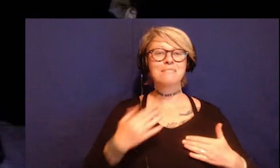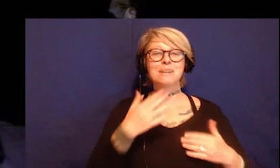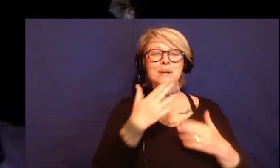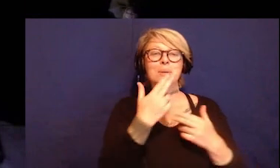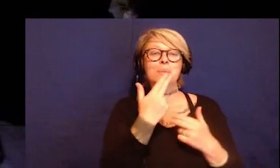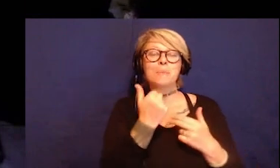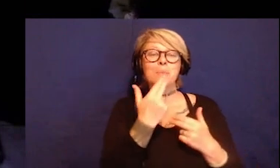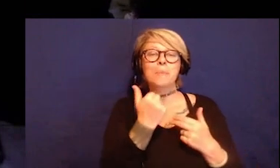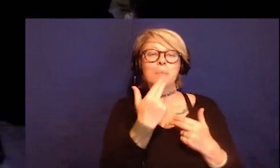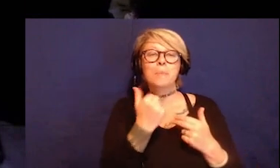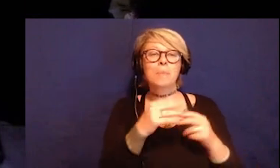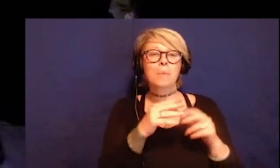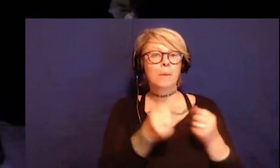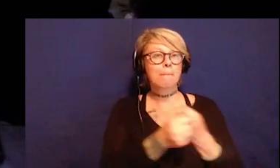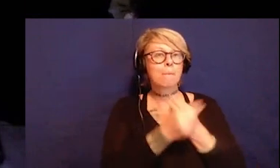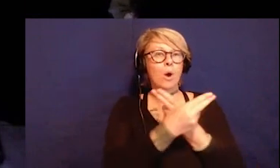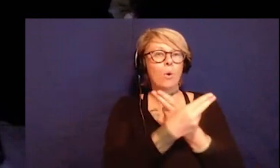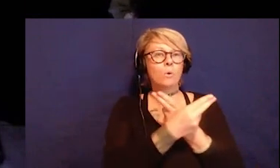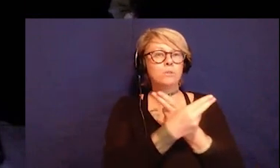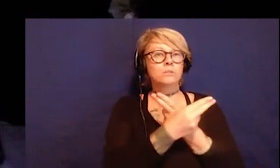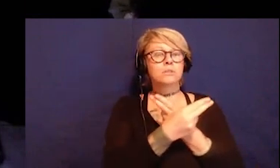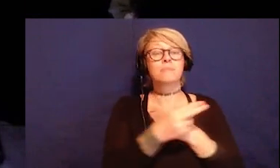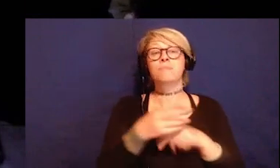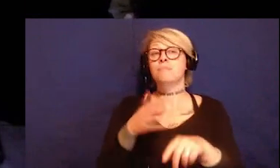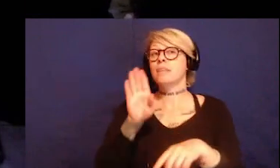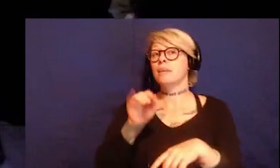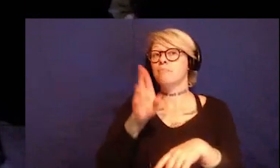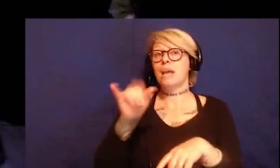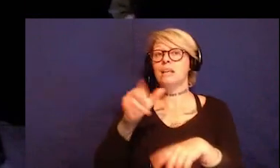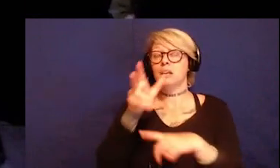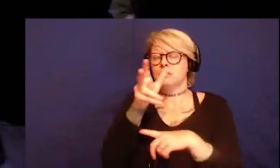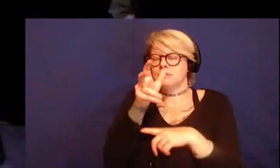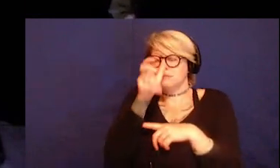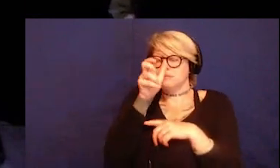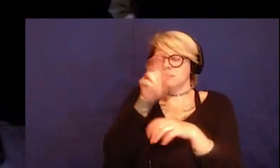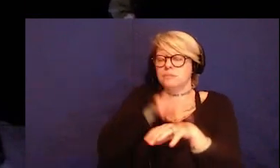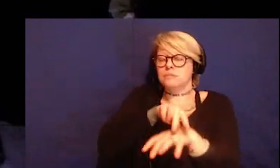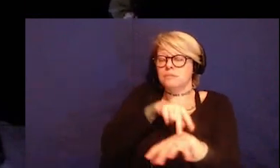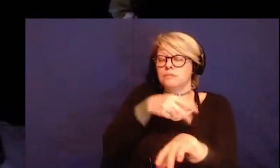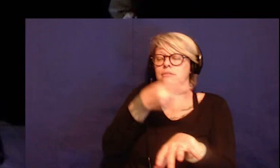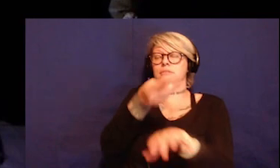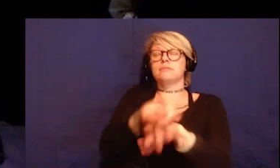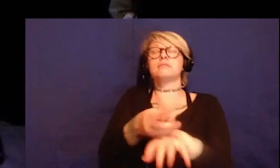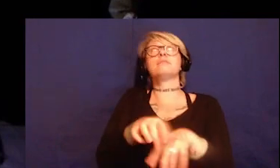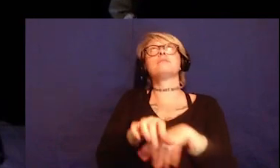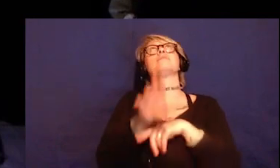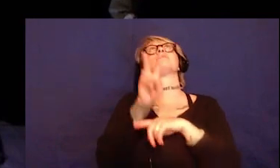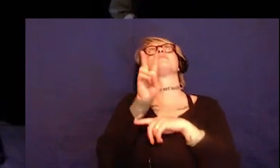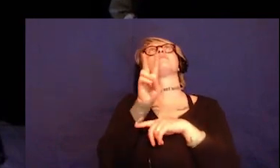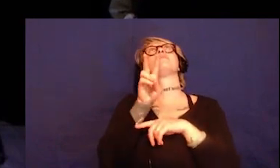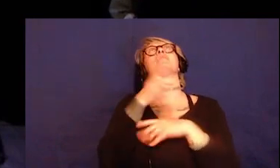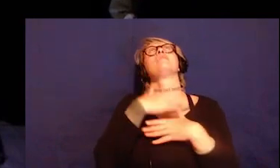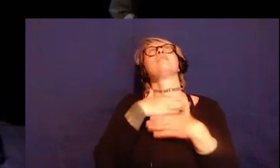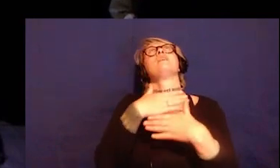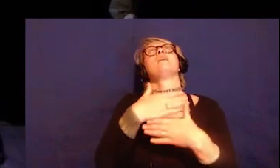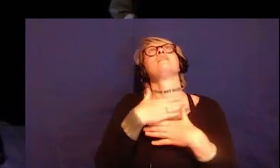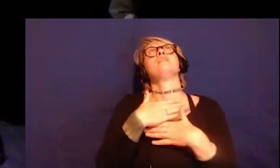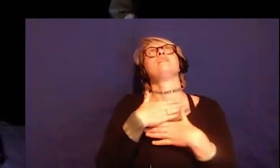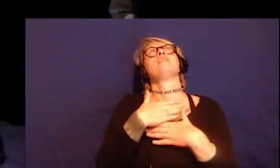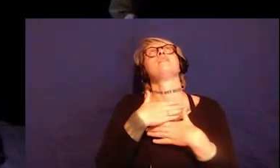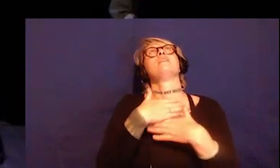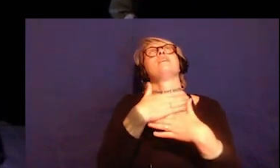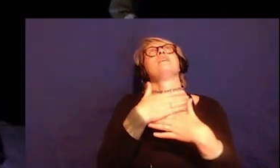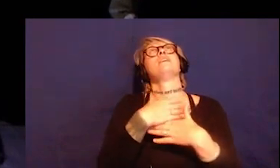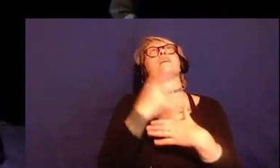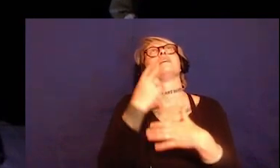bows. Betty climaxes and rolls onto her back, staring up at the ceiling. After she catches her breath, she looks